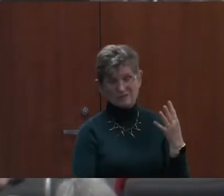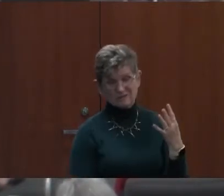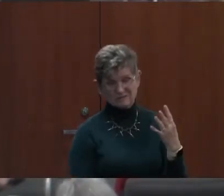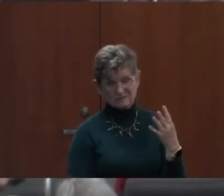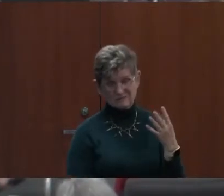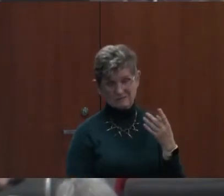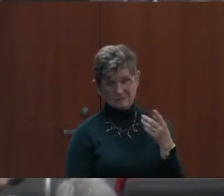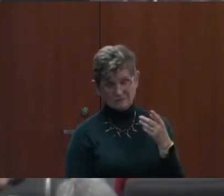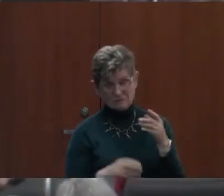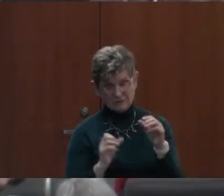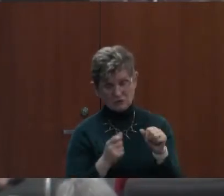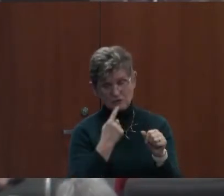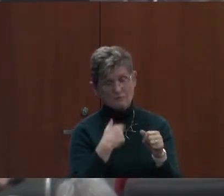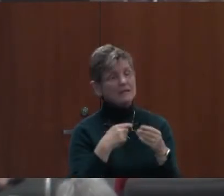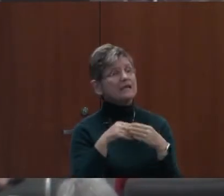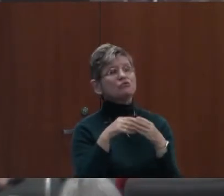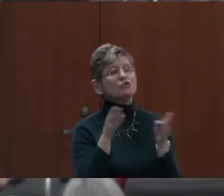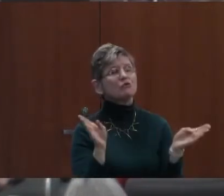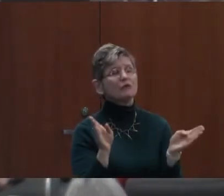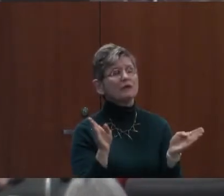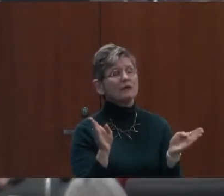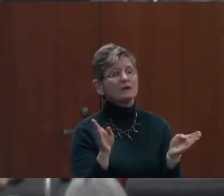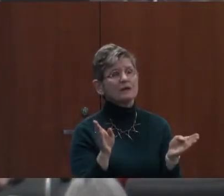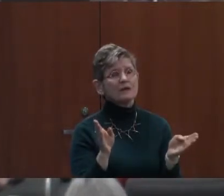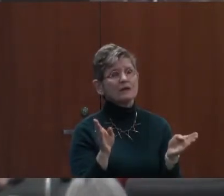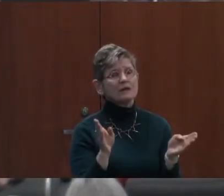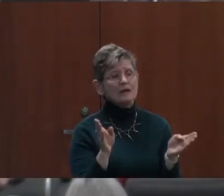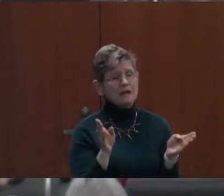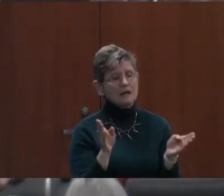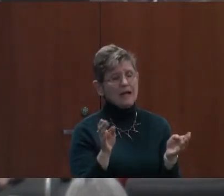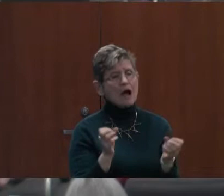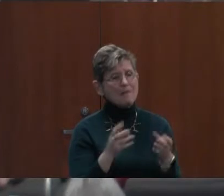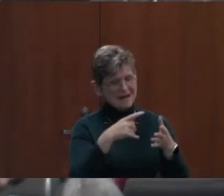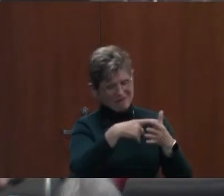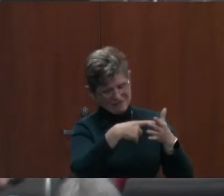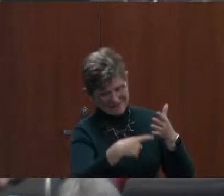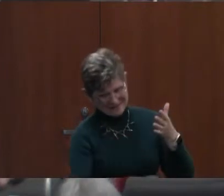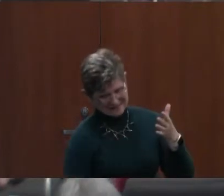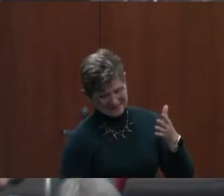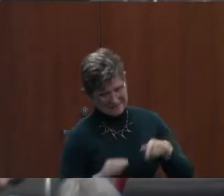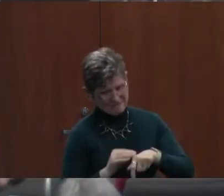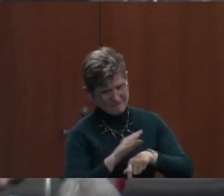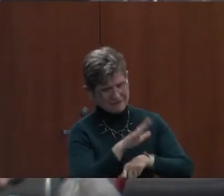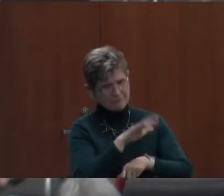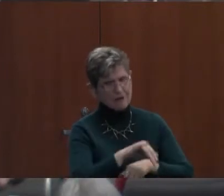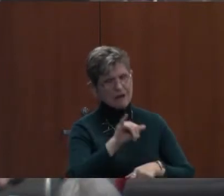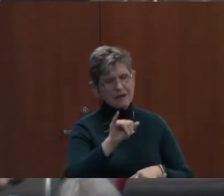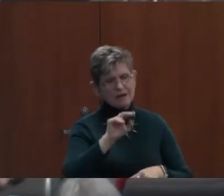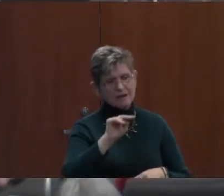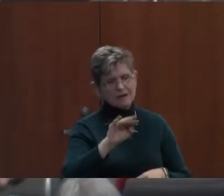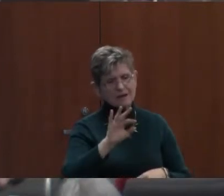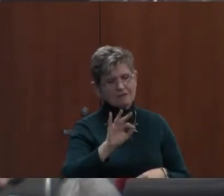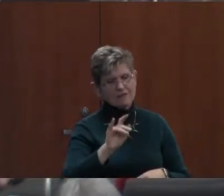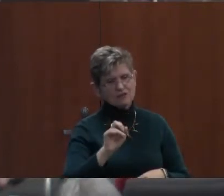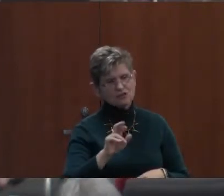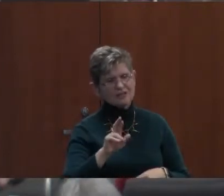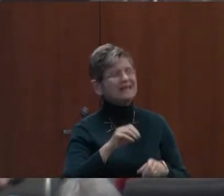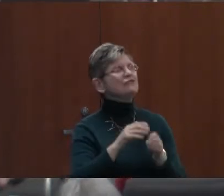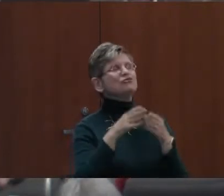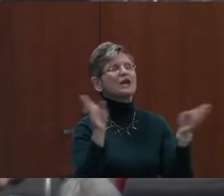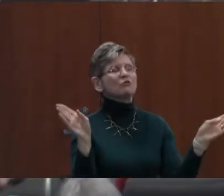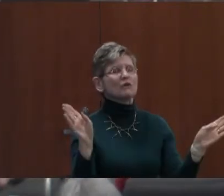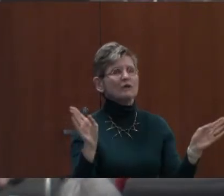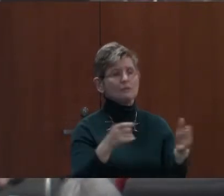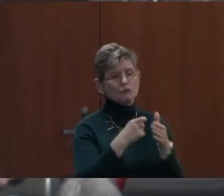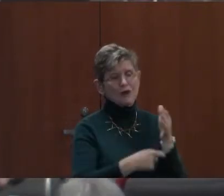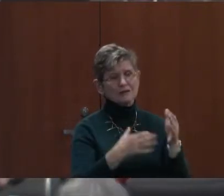general statement as to how much any of these items are being affected by inflation? Just a general overall thing, like the price